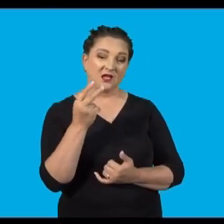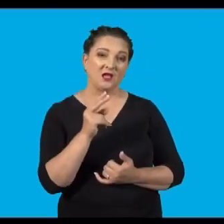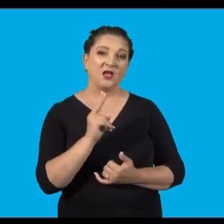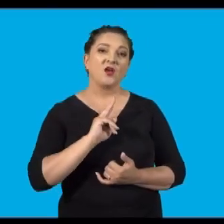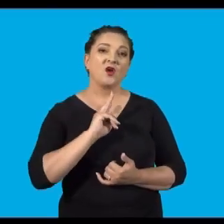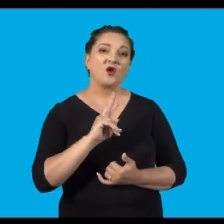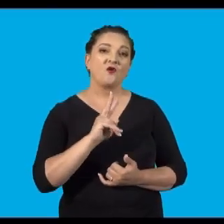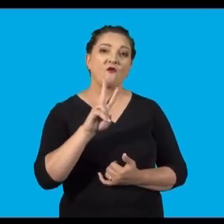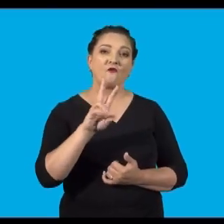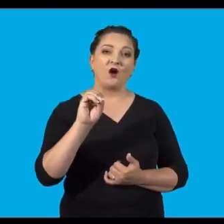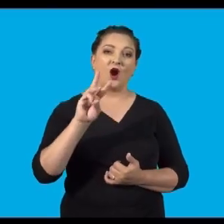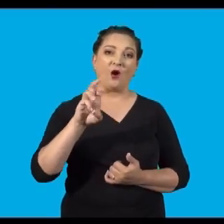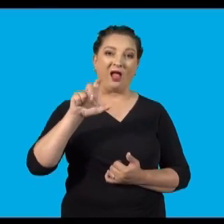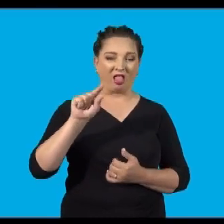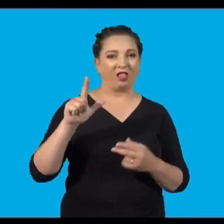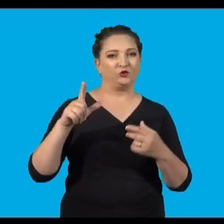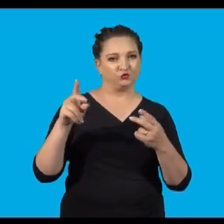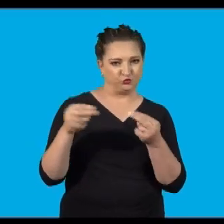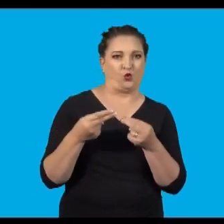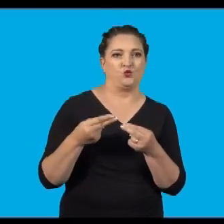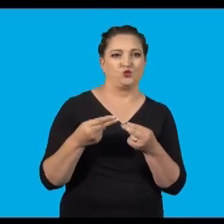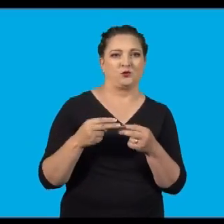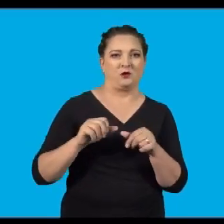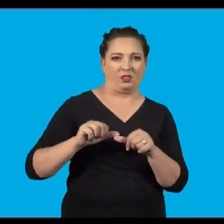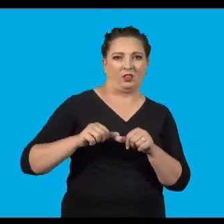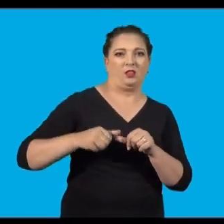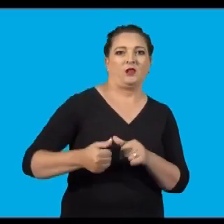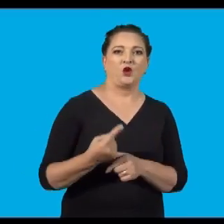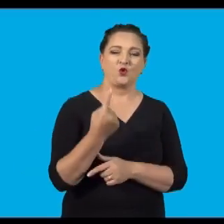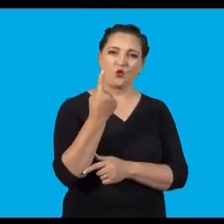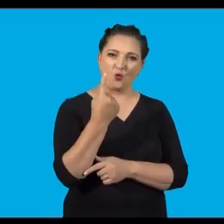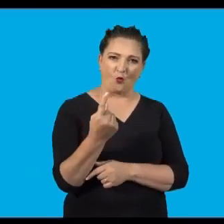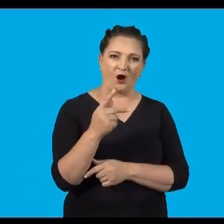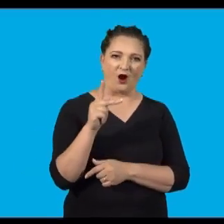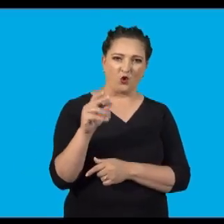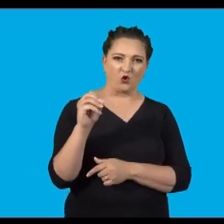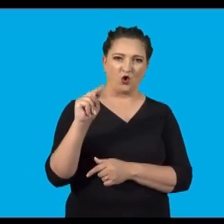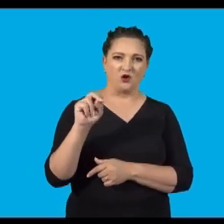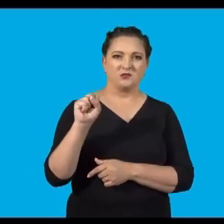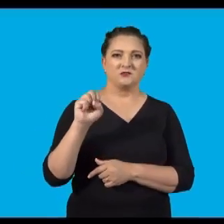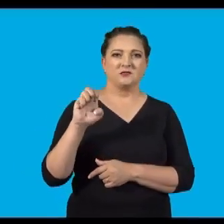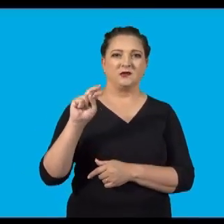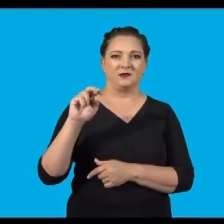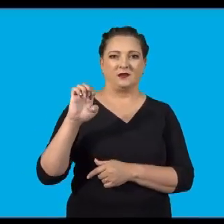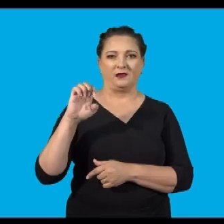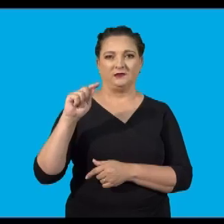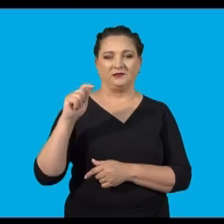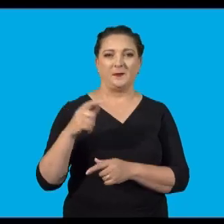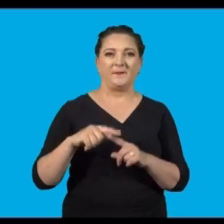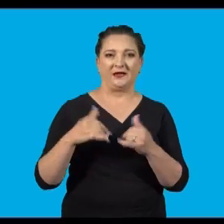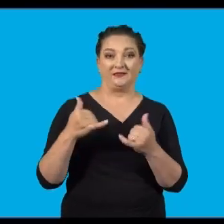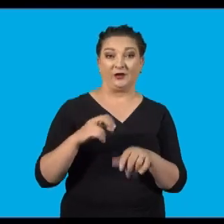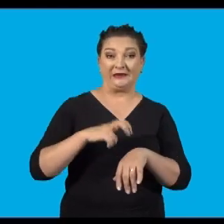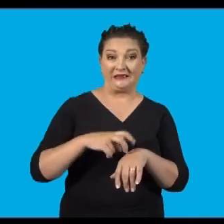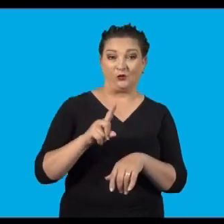vowel sound, but we only have one consonant after the short vowel sound. So let's see what our response shows